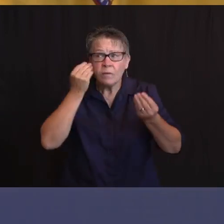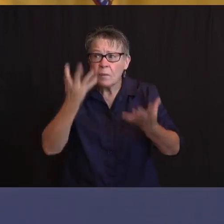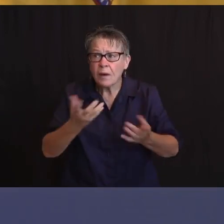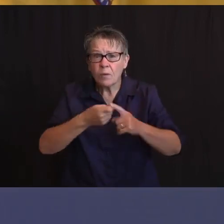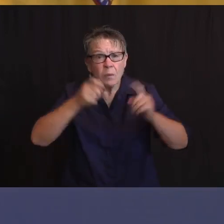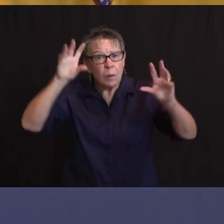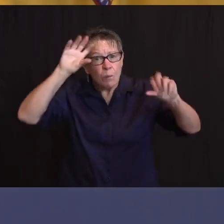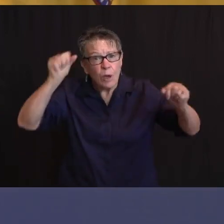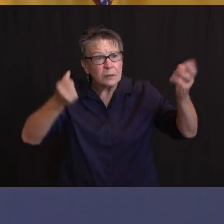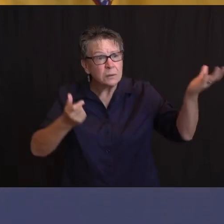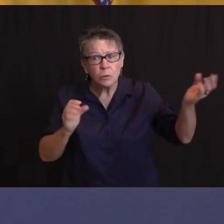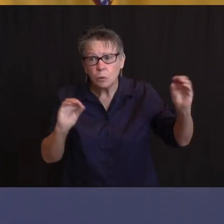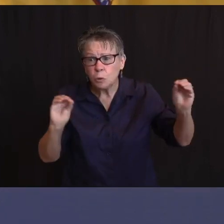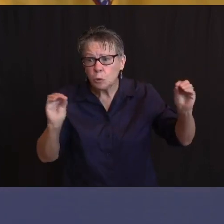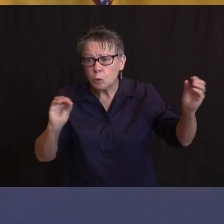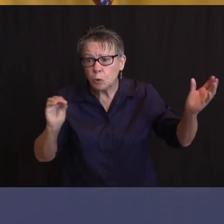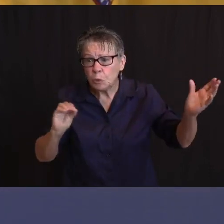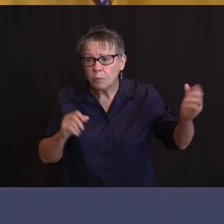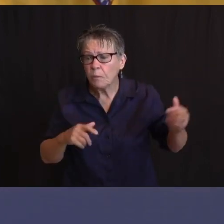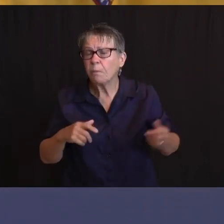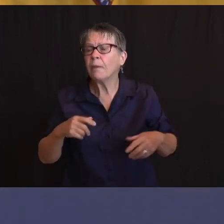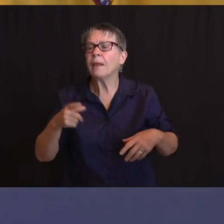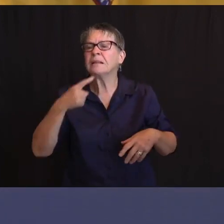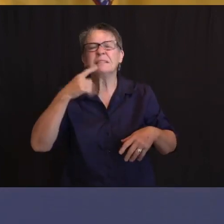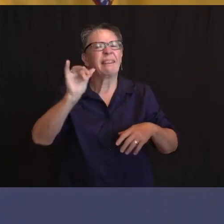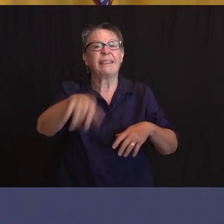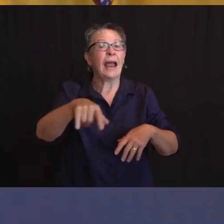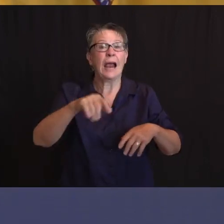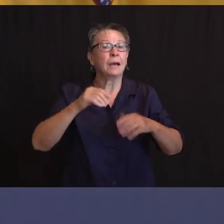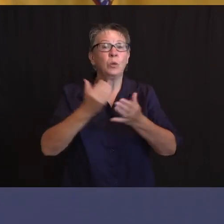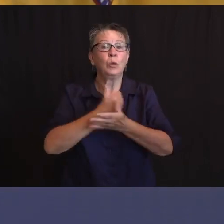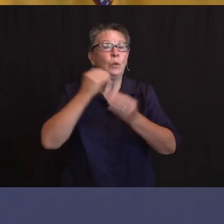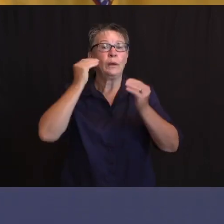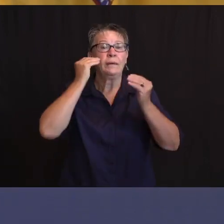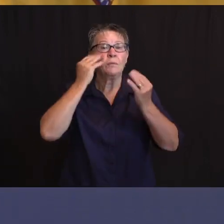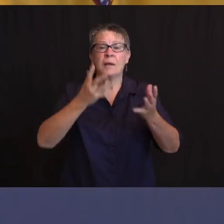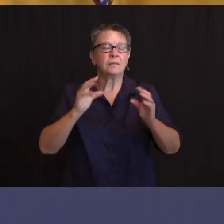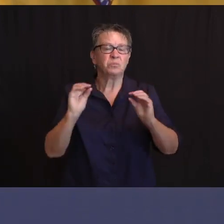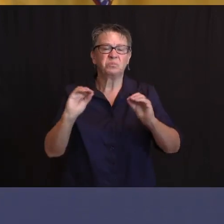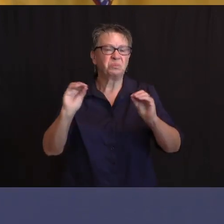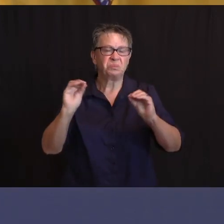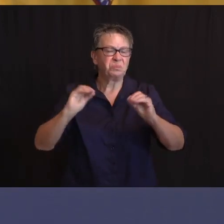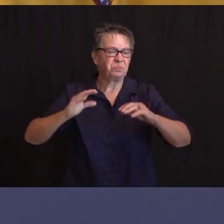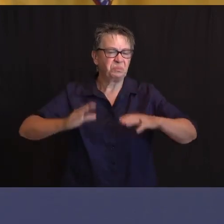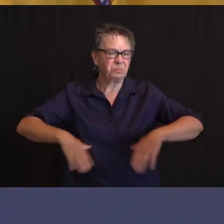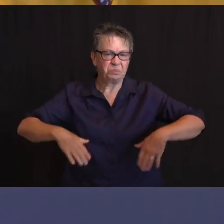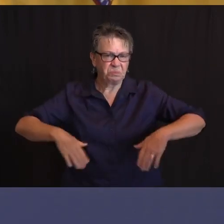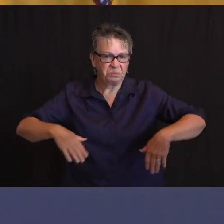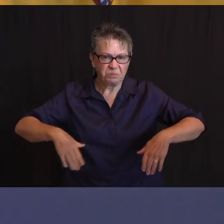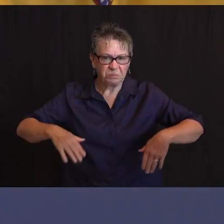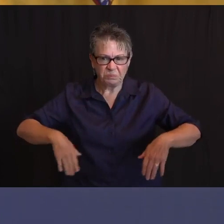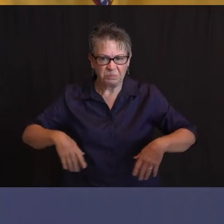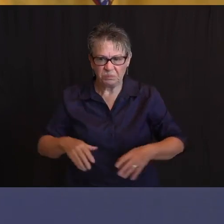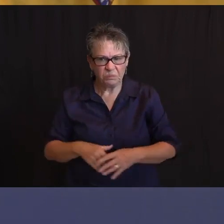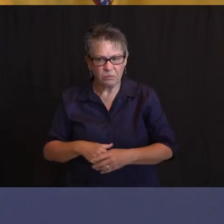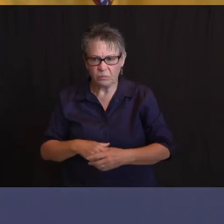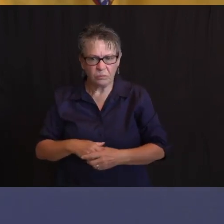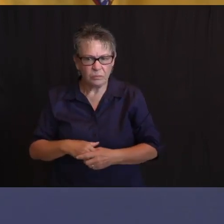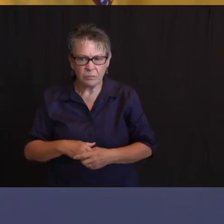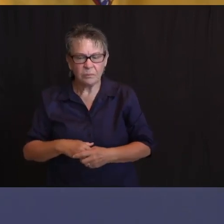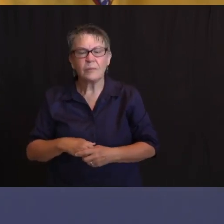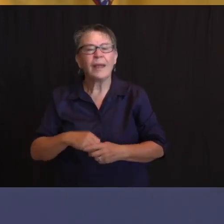you, is one of those members. I'm very frustrated with, folks are frustrated with motor vehicles, by the way, and so am